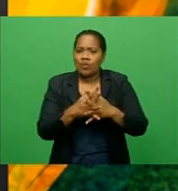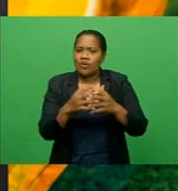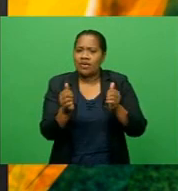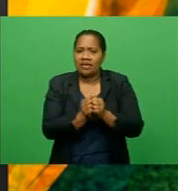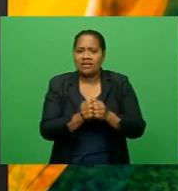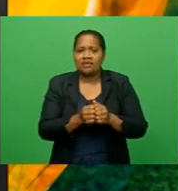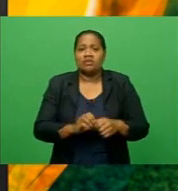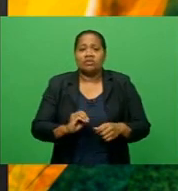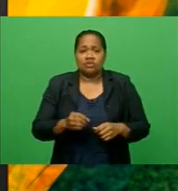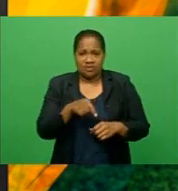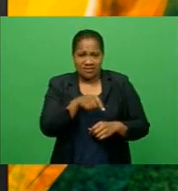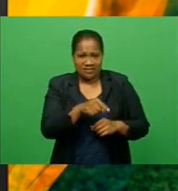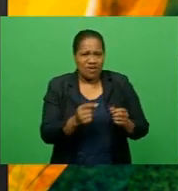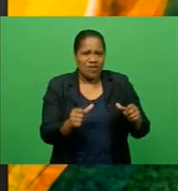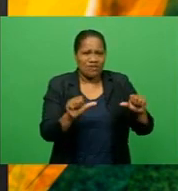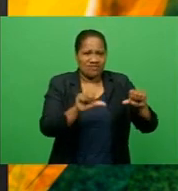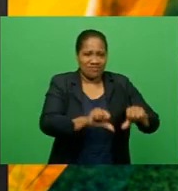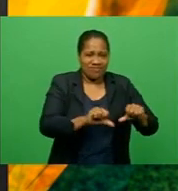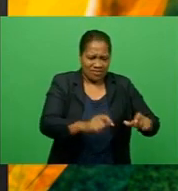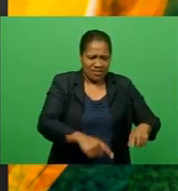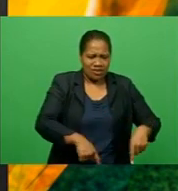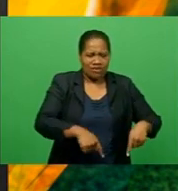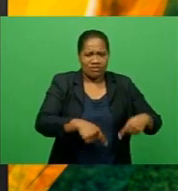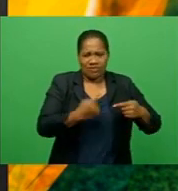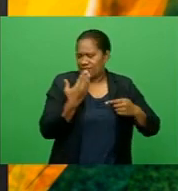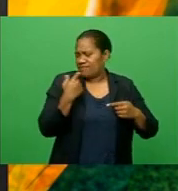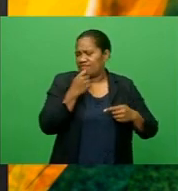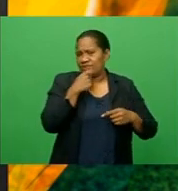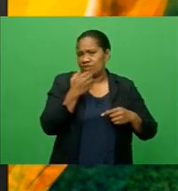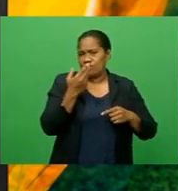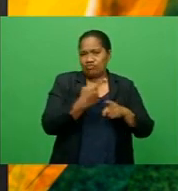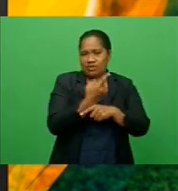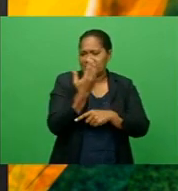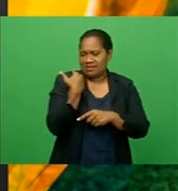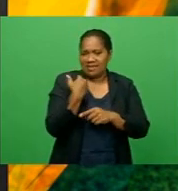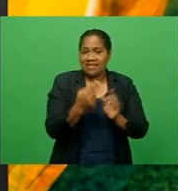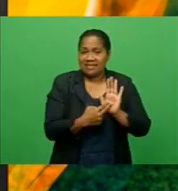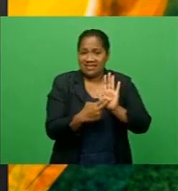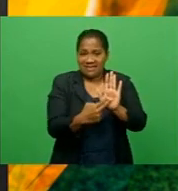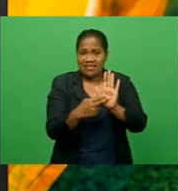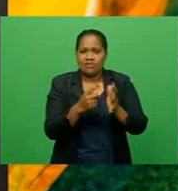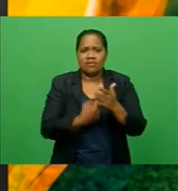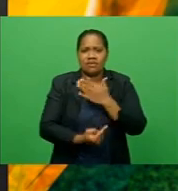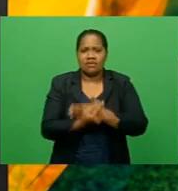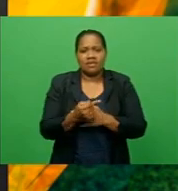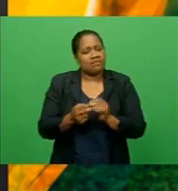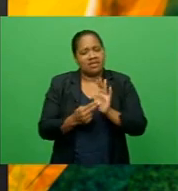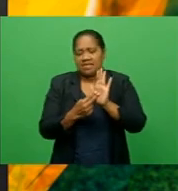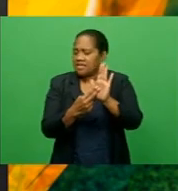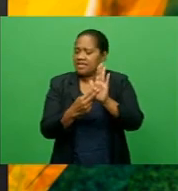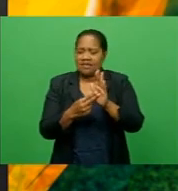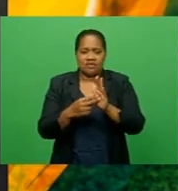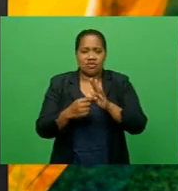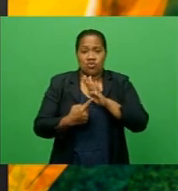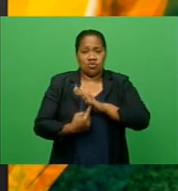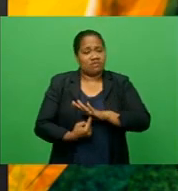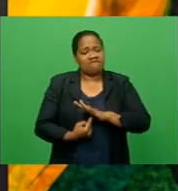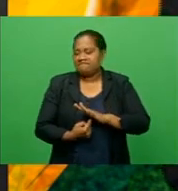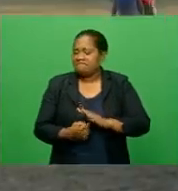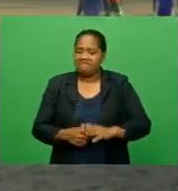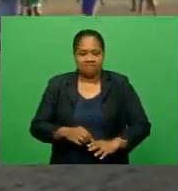losing their coach after the IDC tournament a few weeks ago, the Jet-Setters are not letting their guard down. Felipe Naikaso has